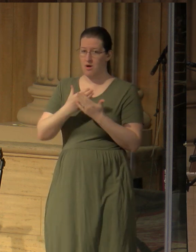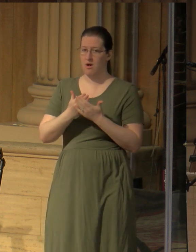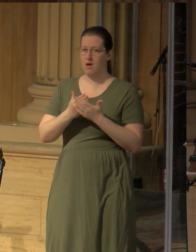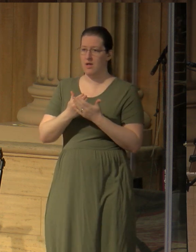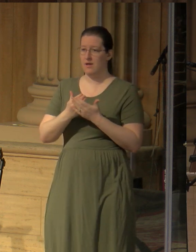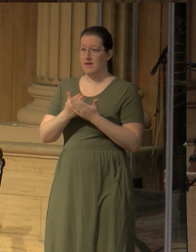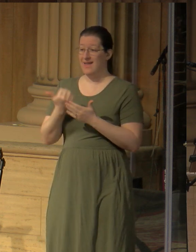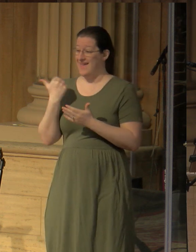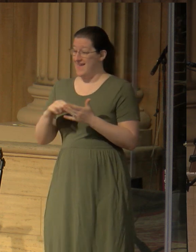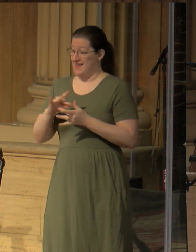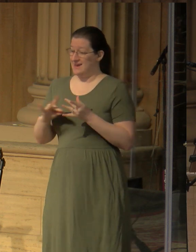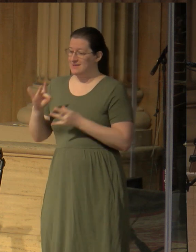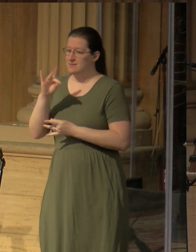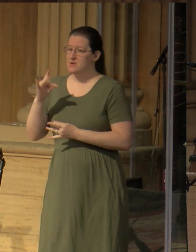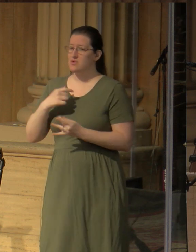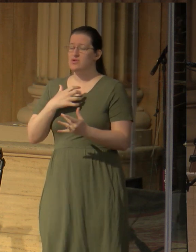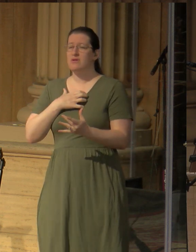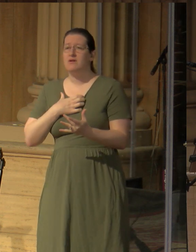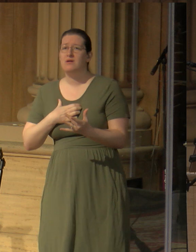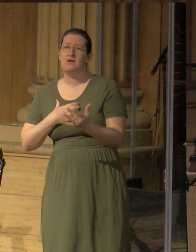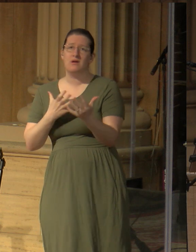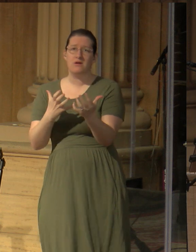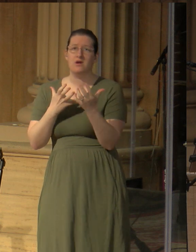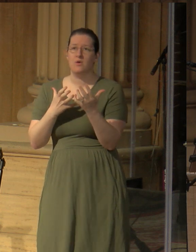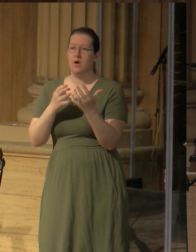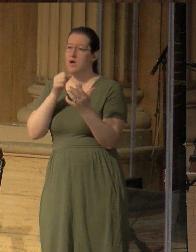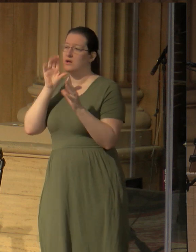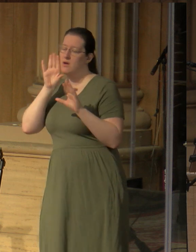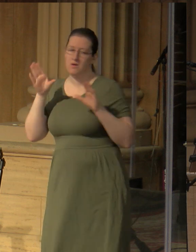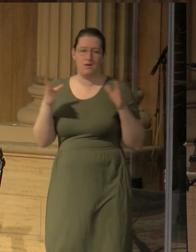people not to turn to the leaven or the bread of the